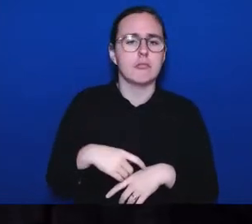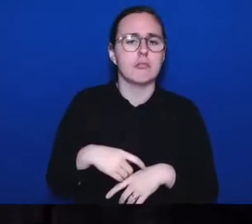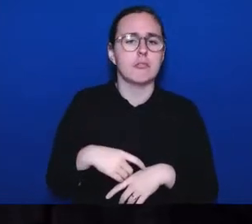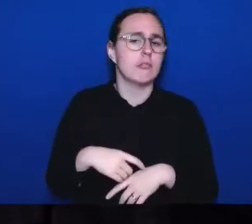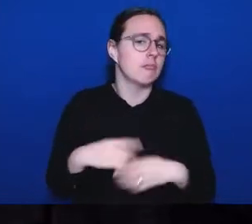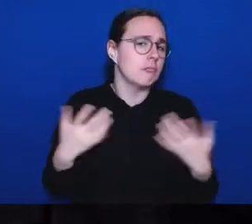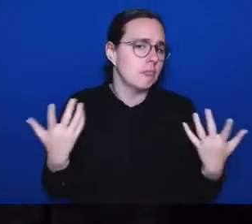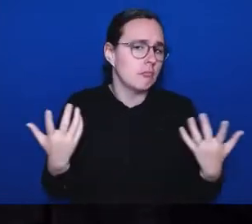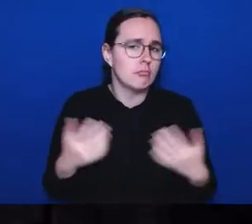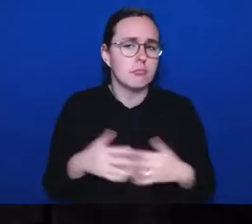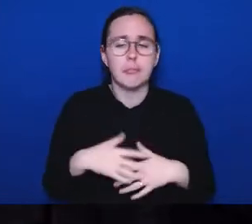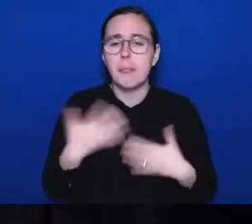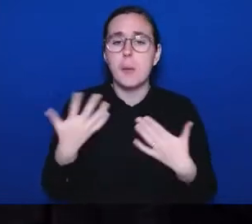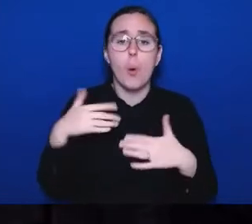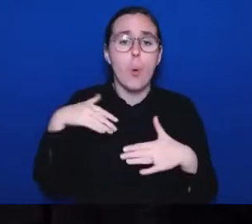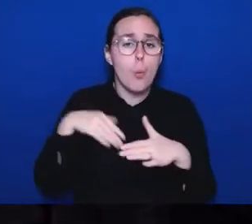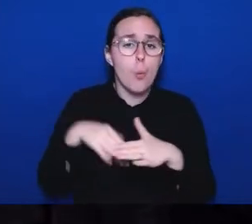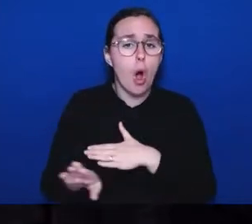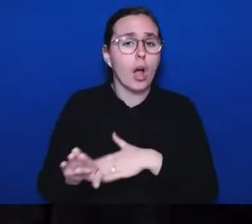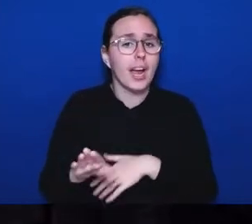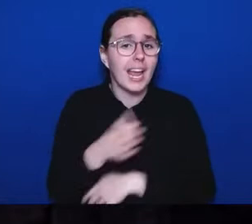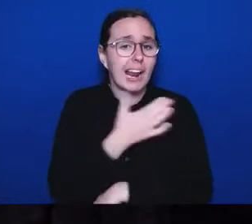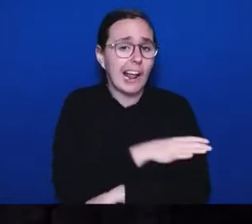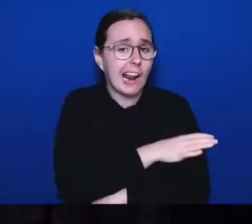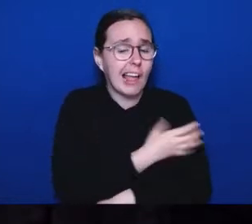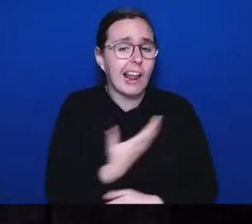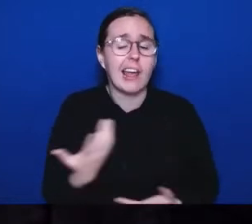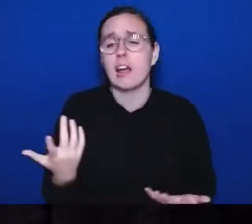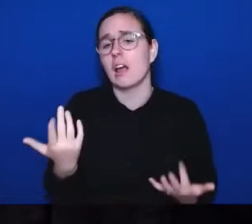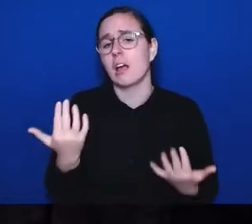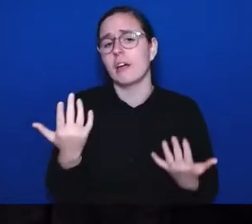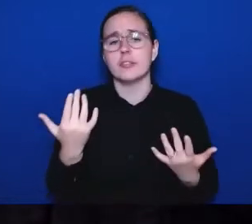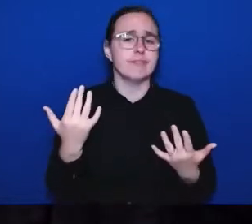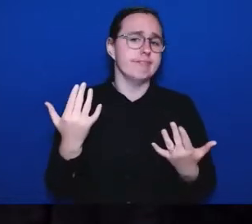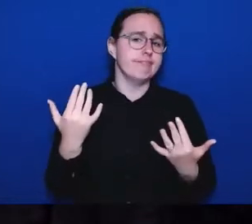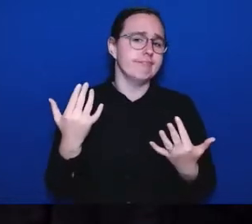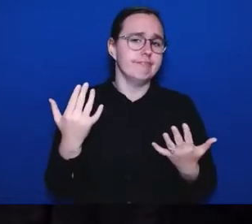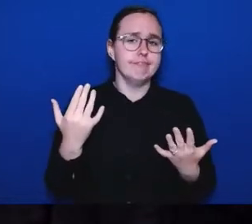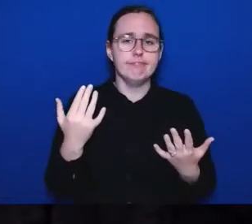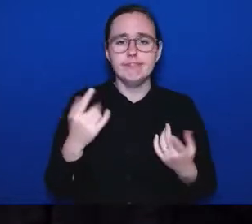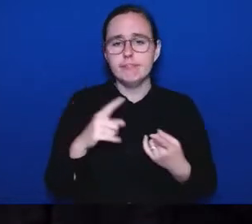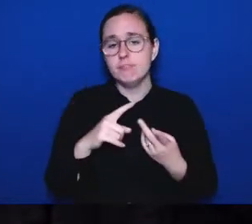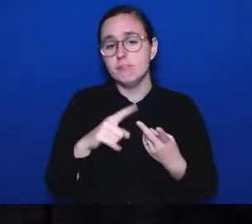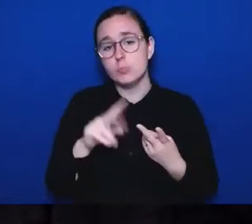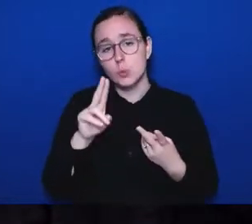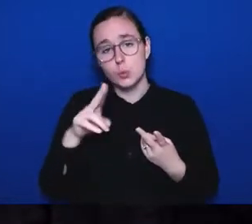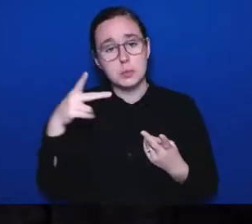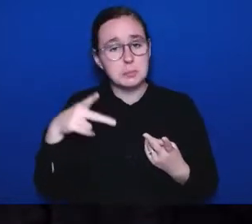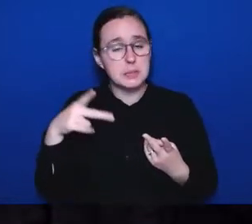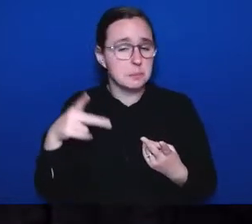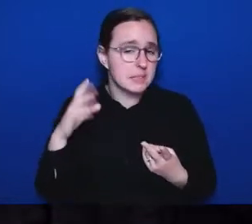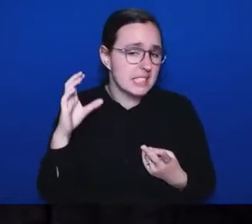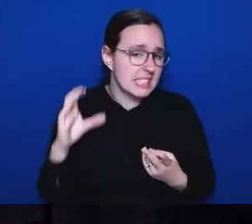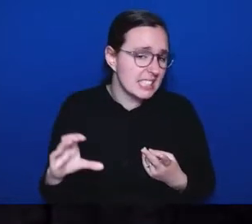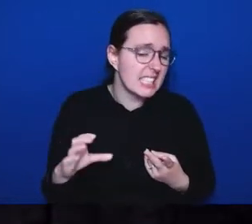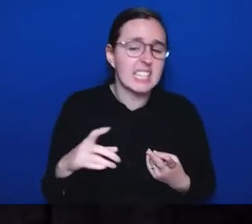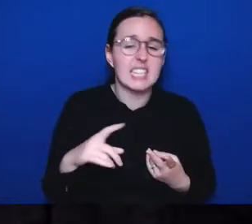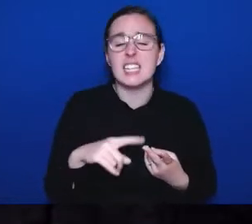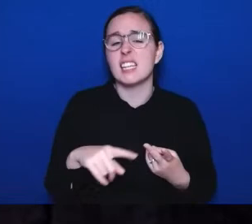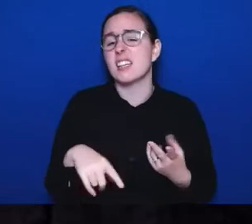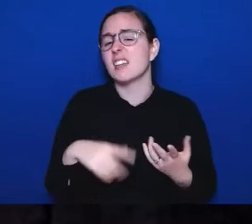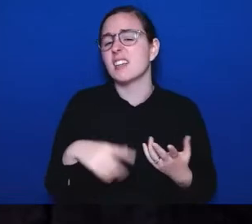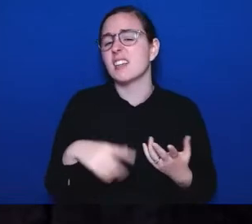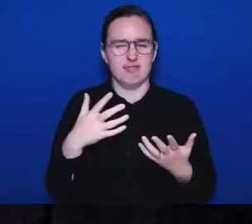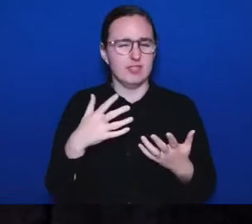and urgent primary care centers and others, to build out attachment across the board. So I think